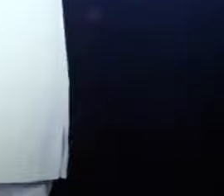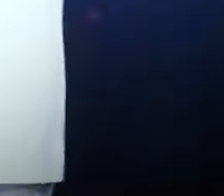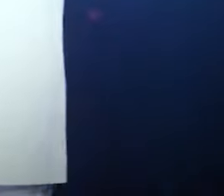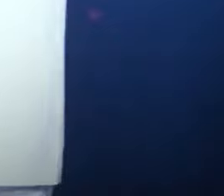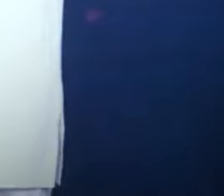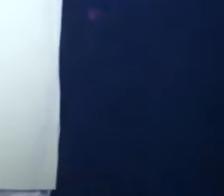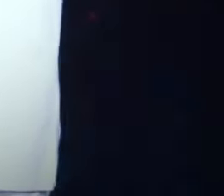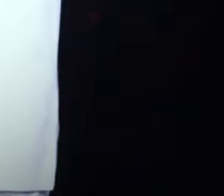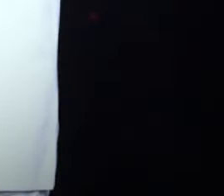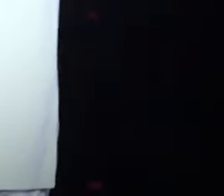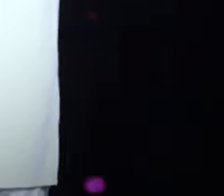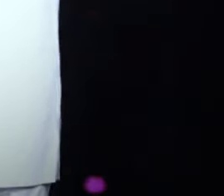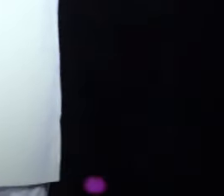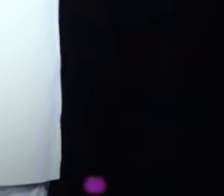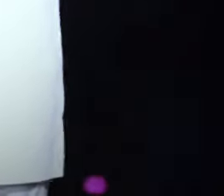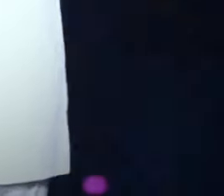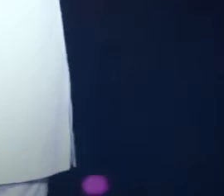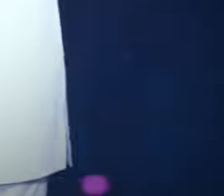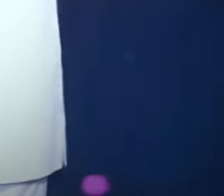verse